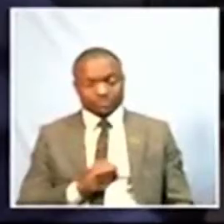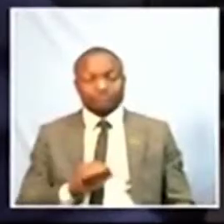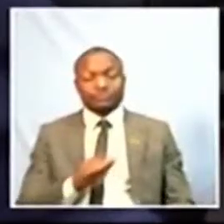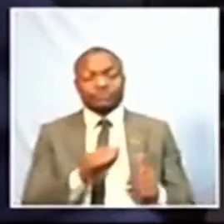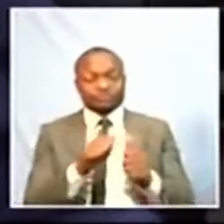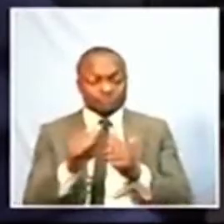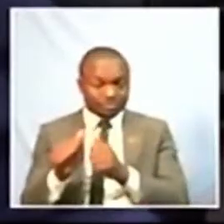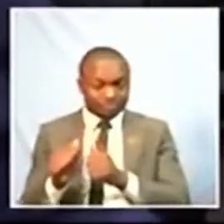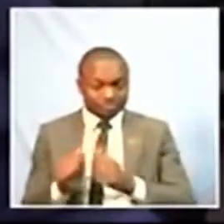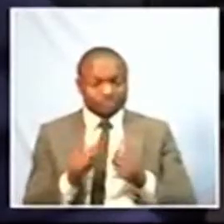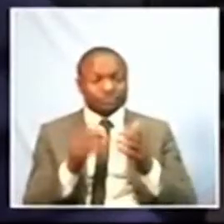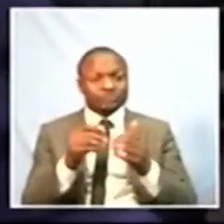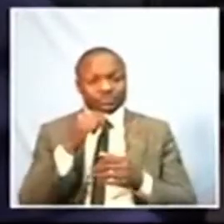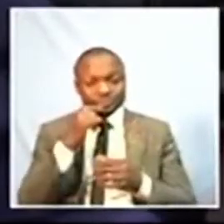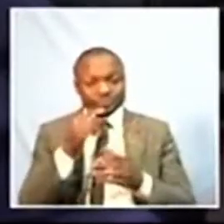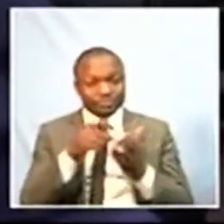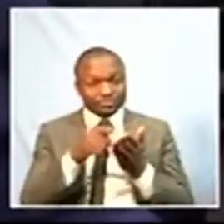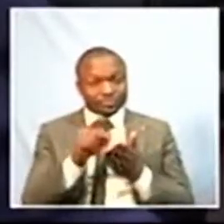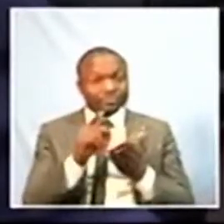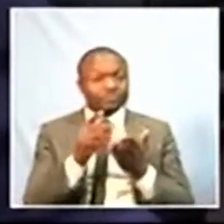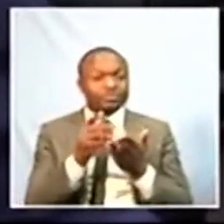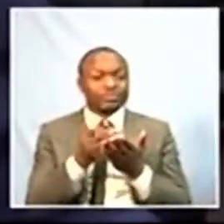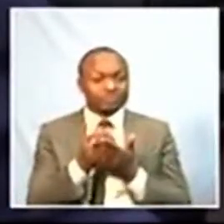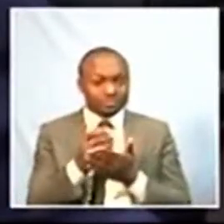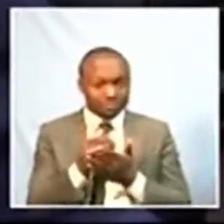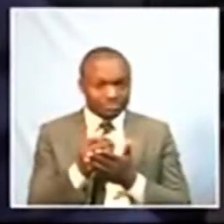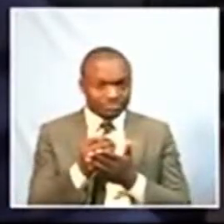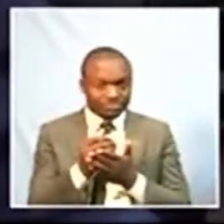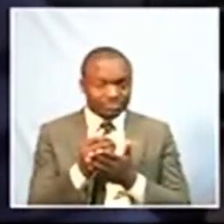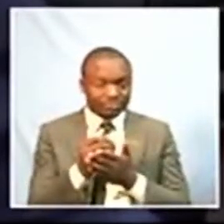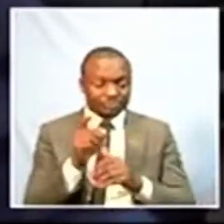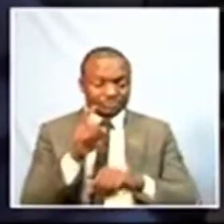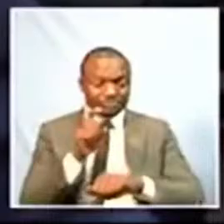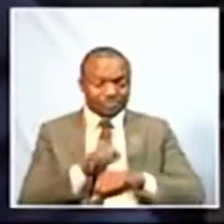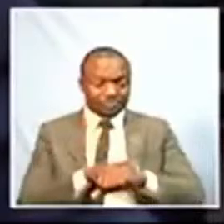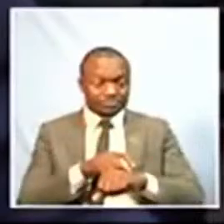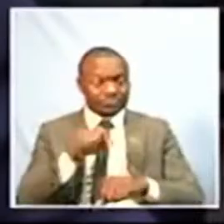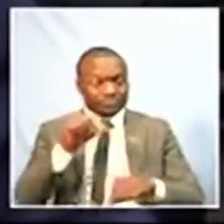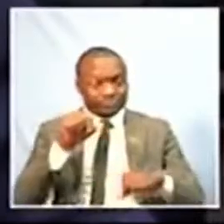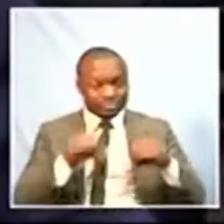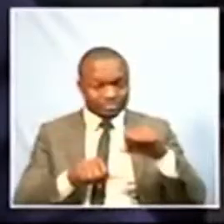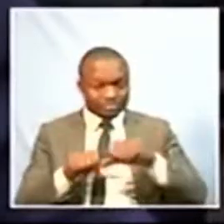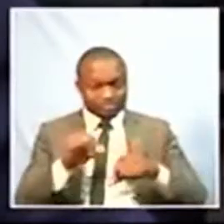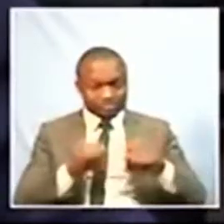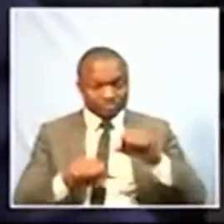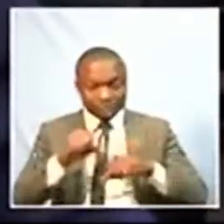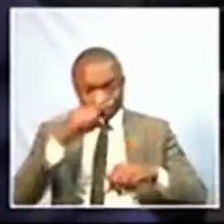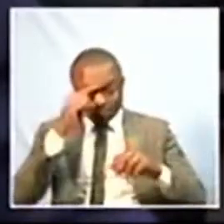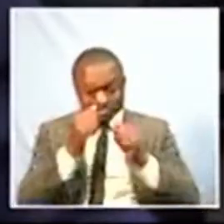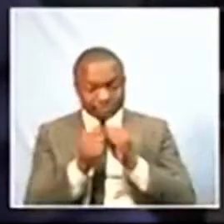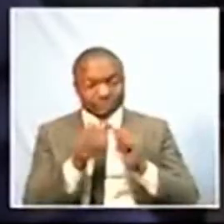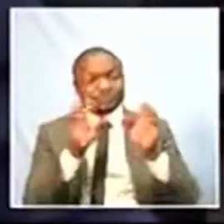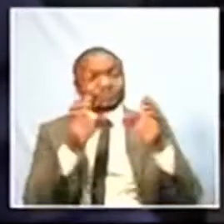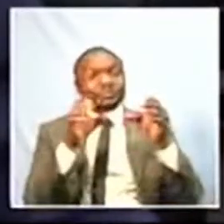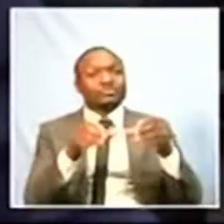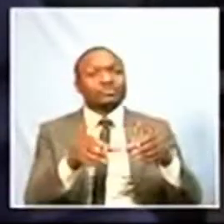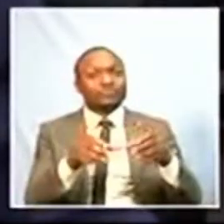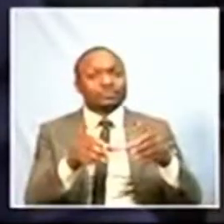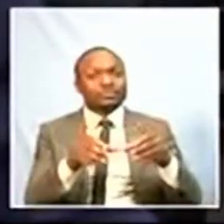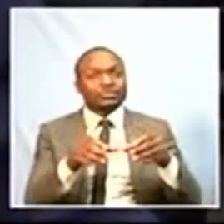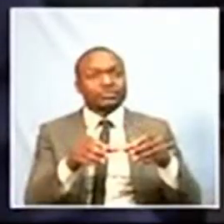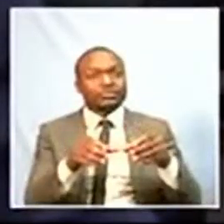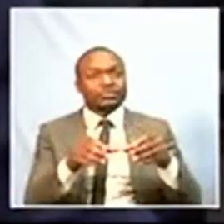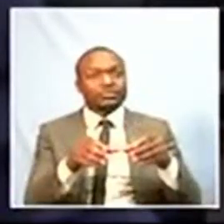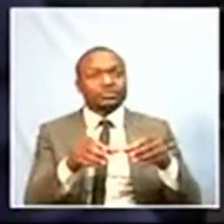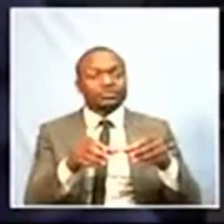and wish to state that payment of cash offers as at time of audit was due to the council's